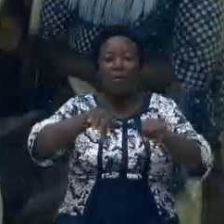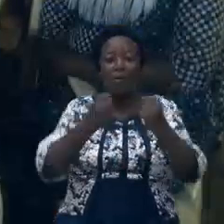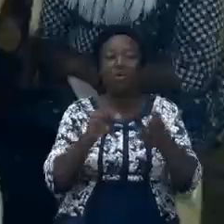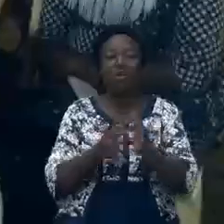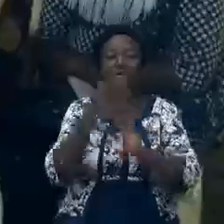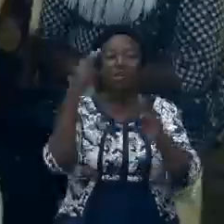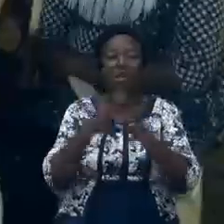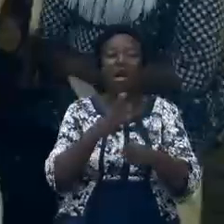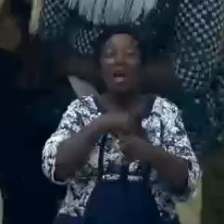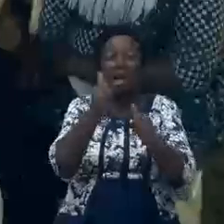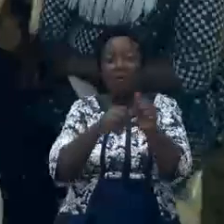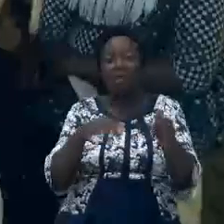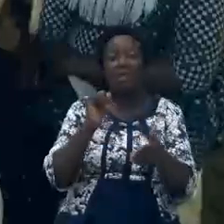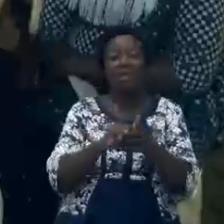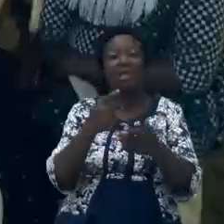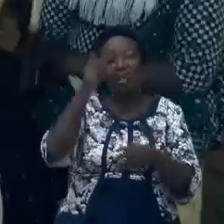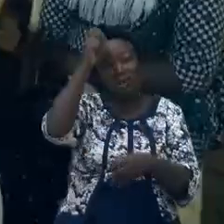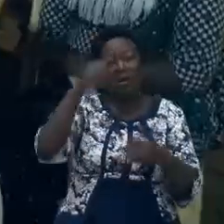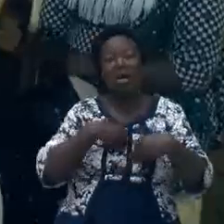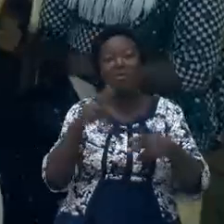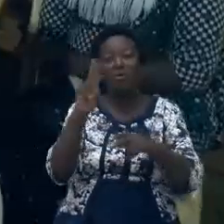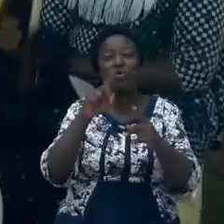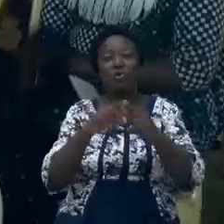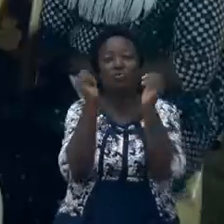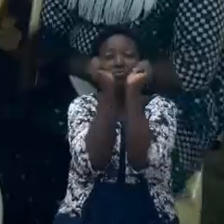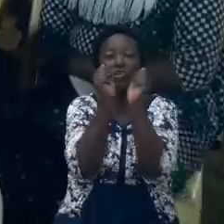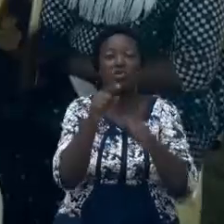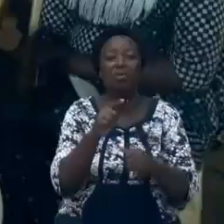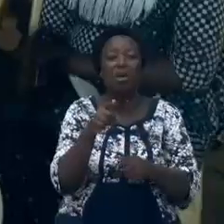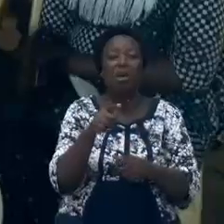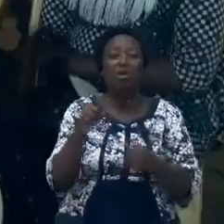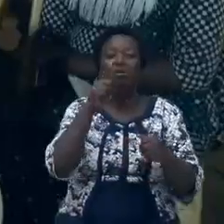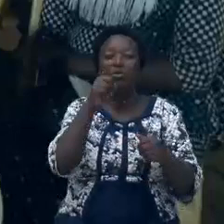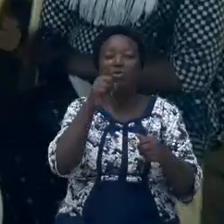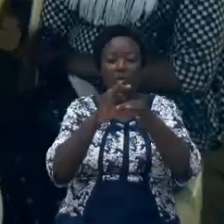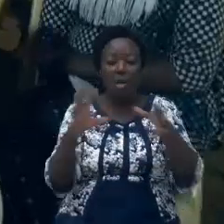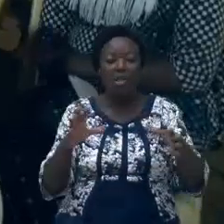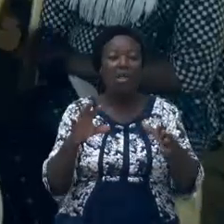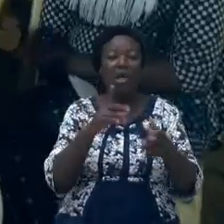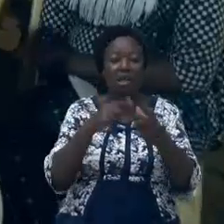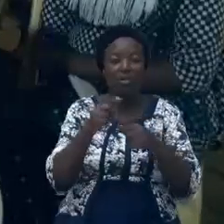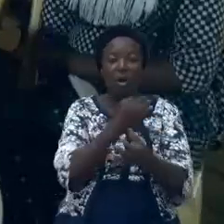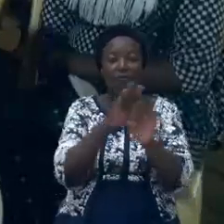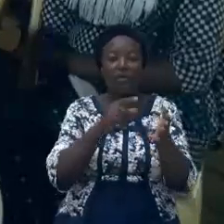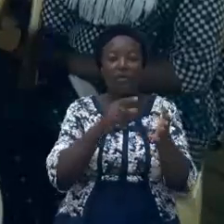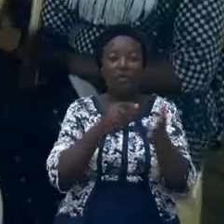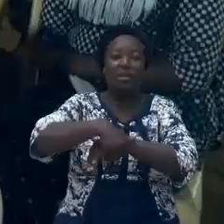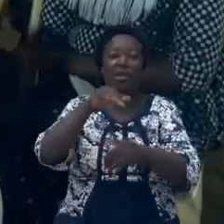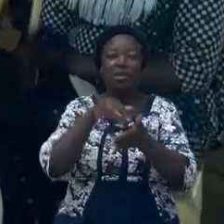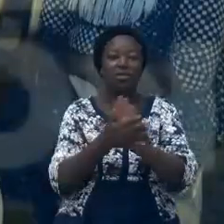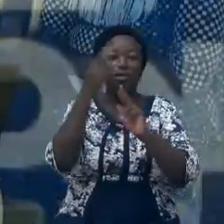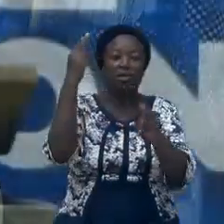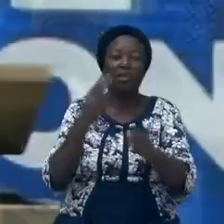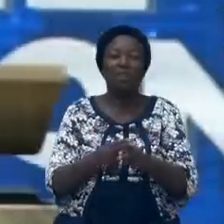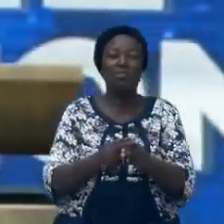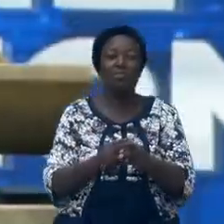broken. All fetters are shattered. And everything the devil has used in tying you up,